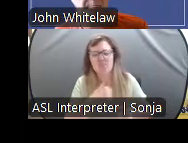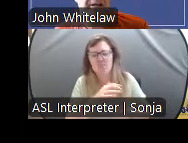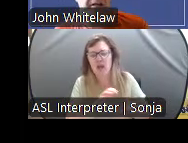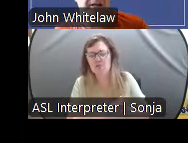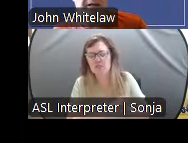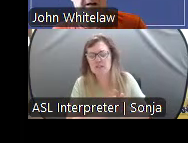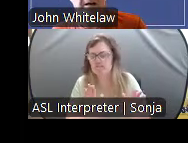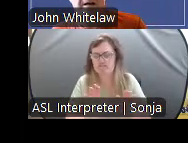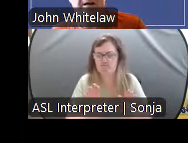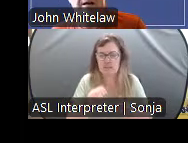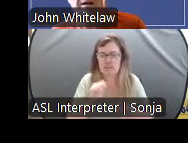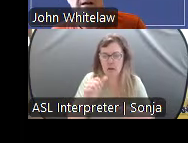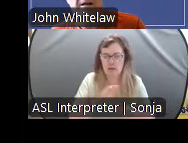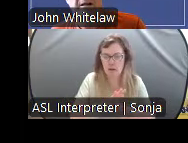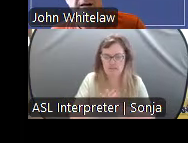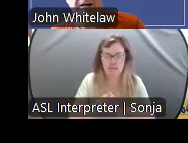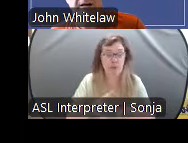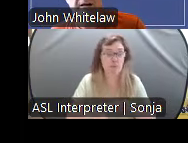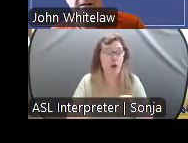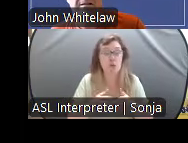Generally speaking,